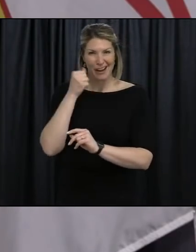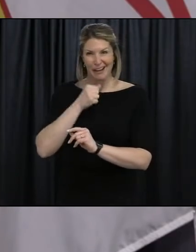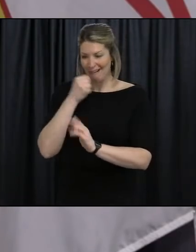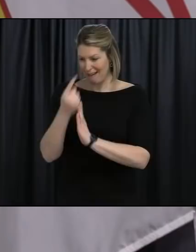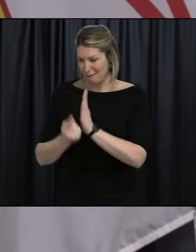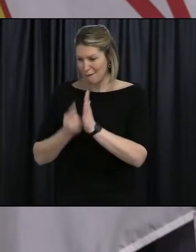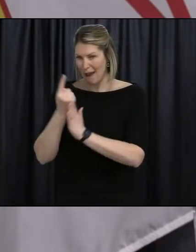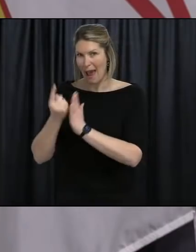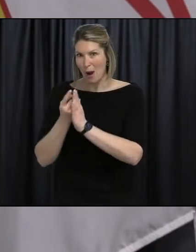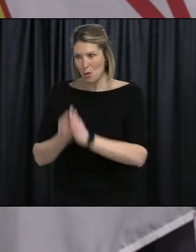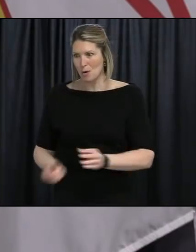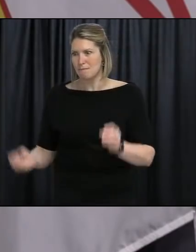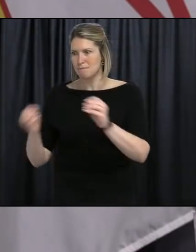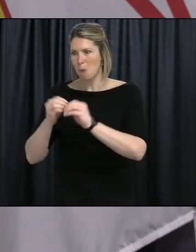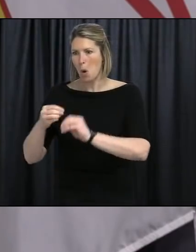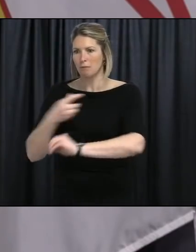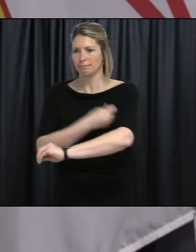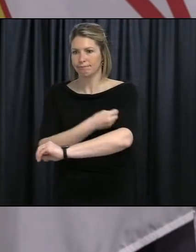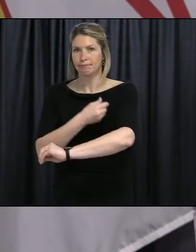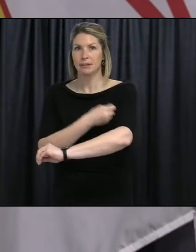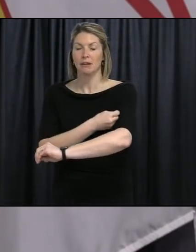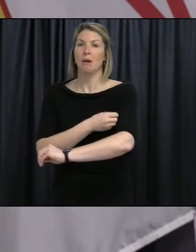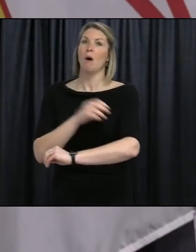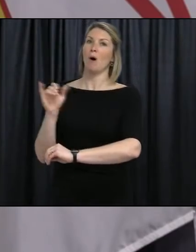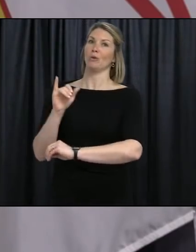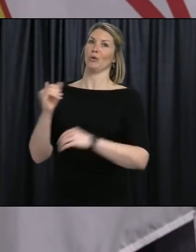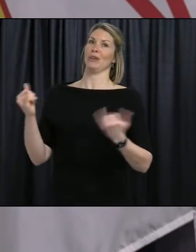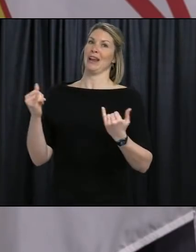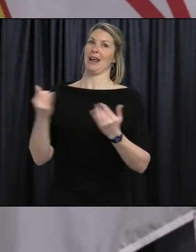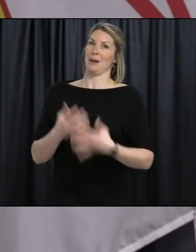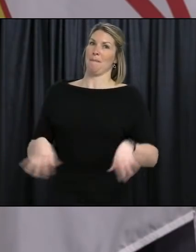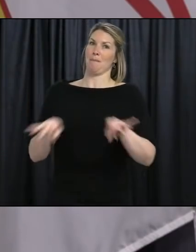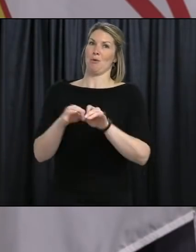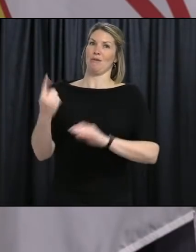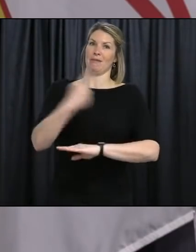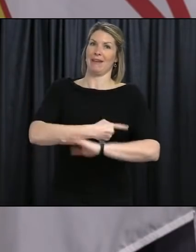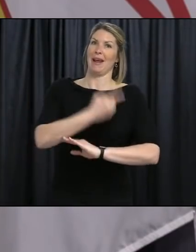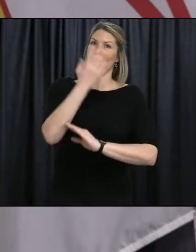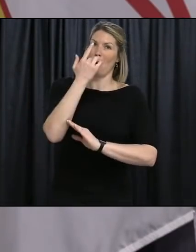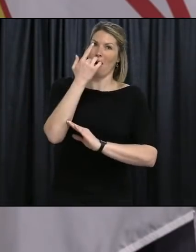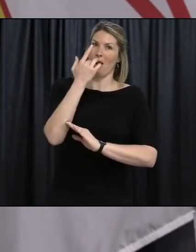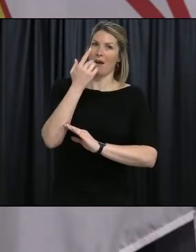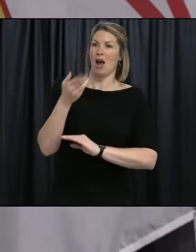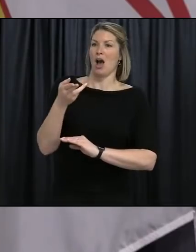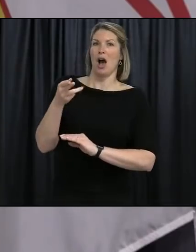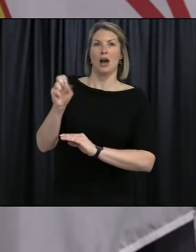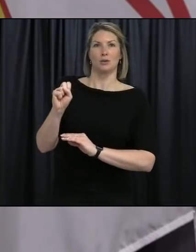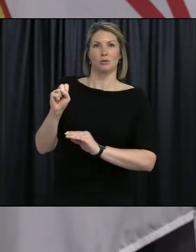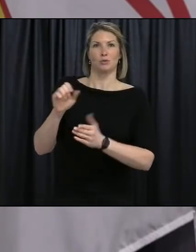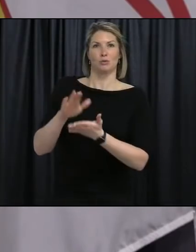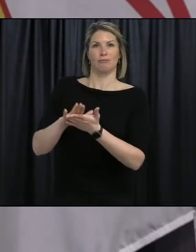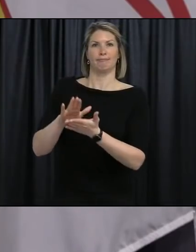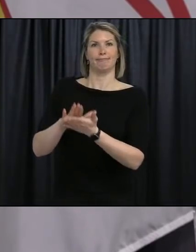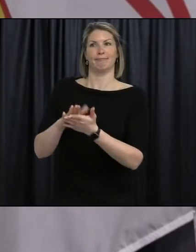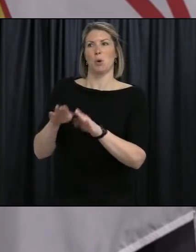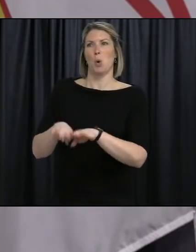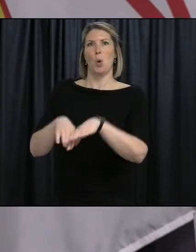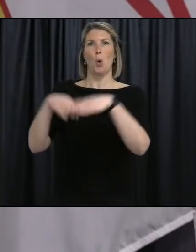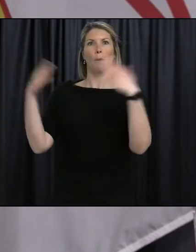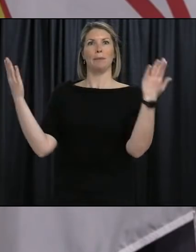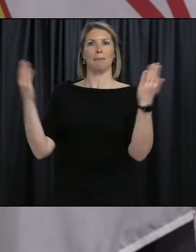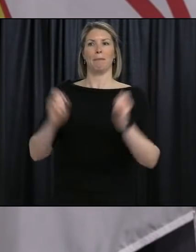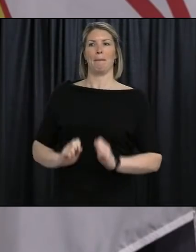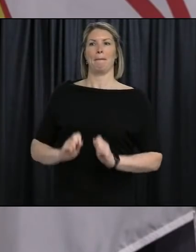hour. Today is also a big day for high schools across the province, as many students return to class. I'd like to wish you